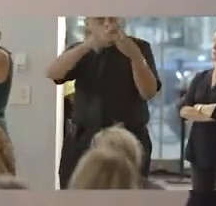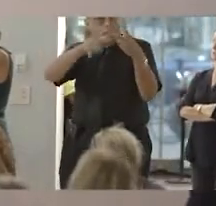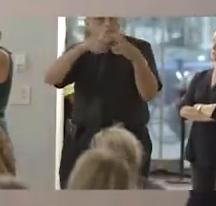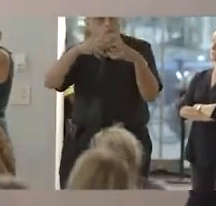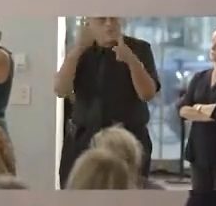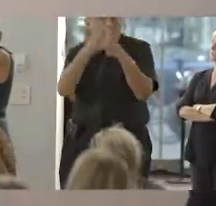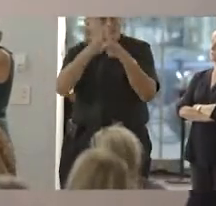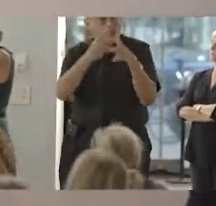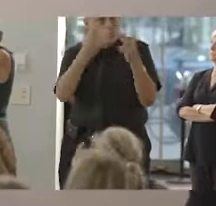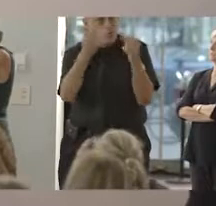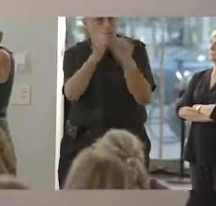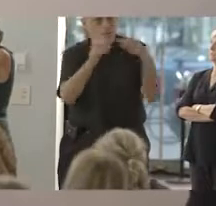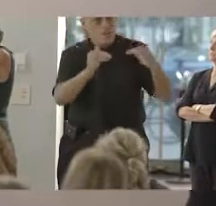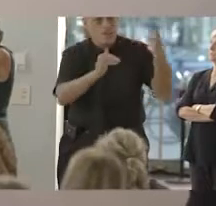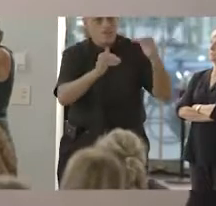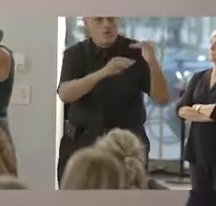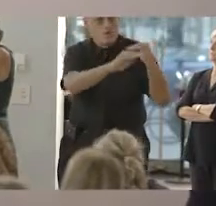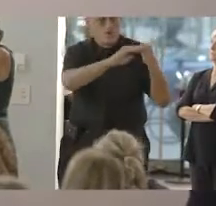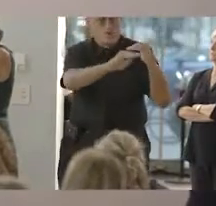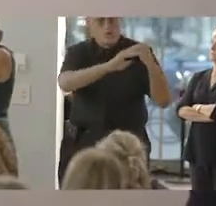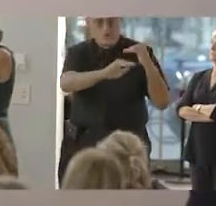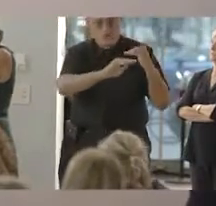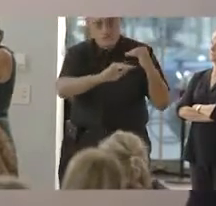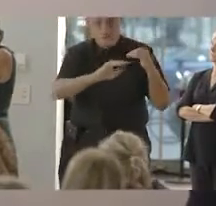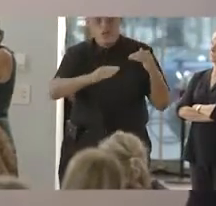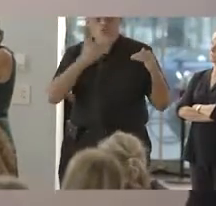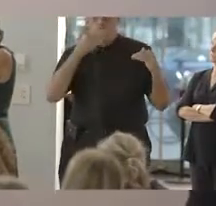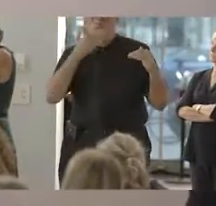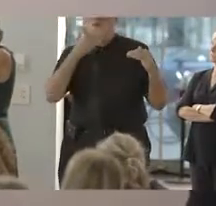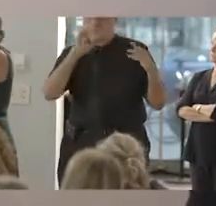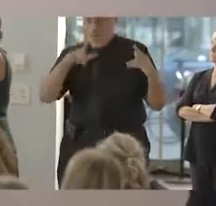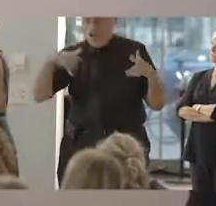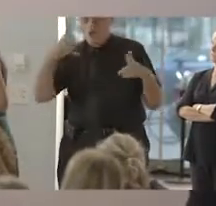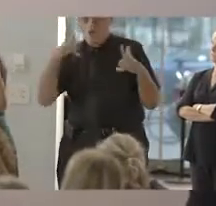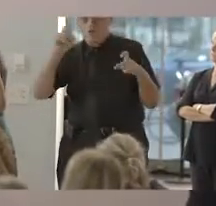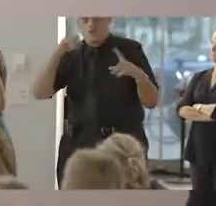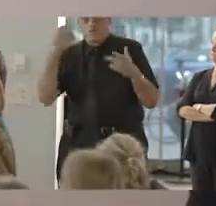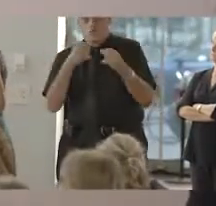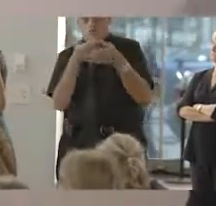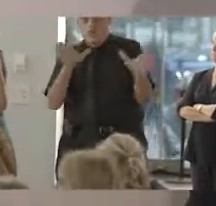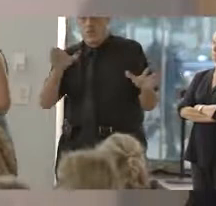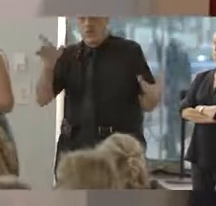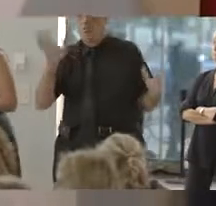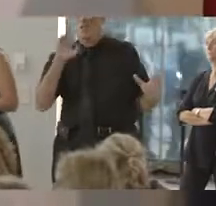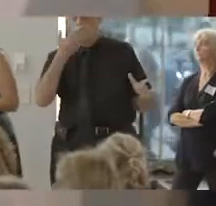the platform. Questions about the platform would be great for the general Q&A after we go through the reaches.